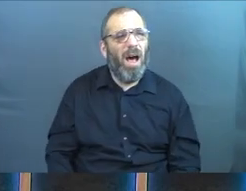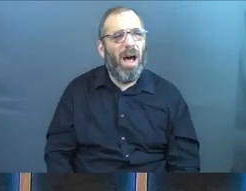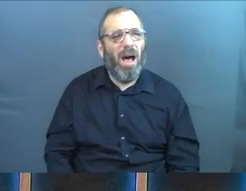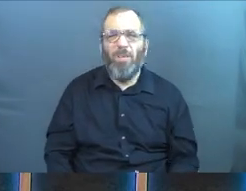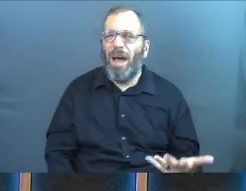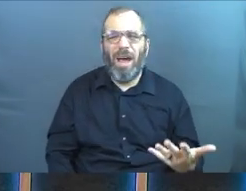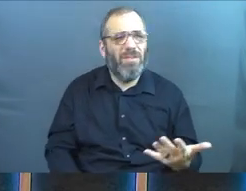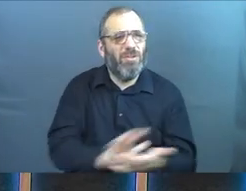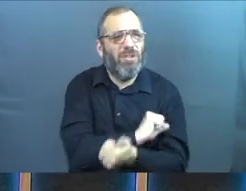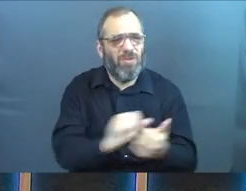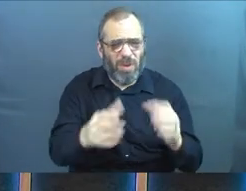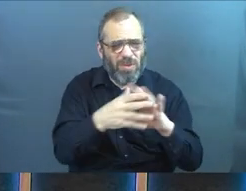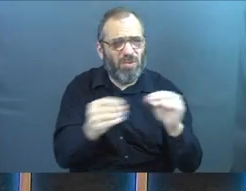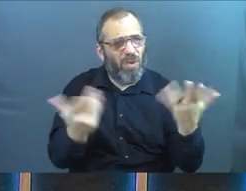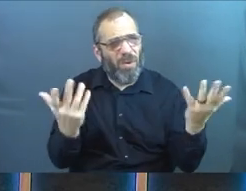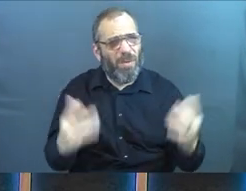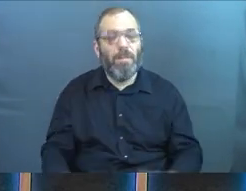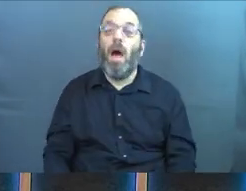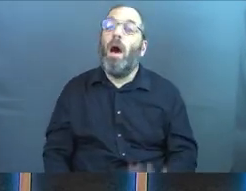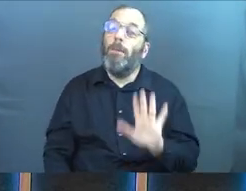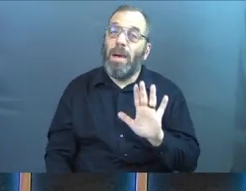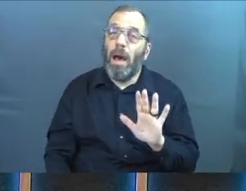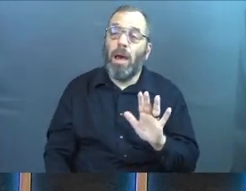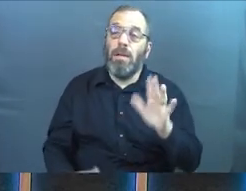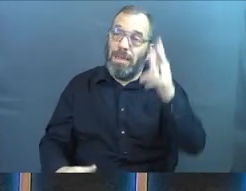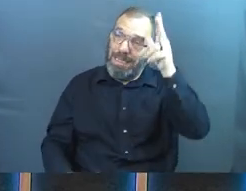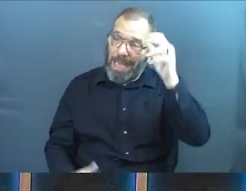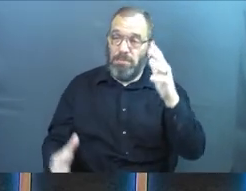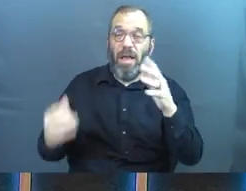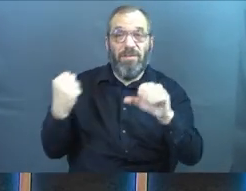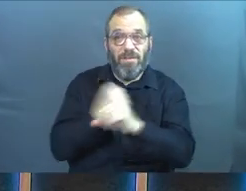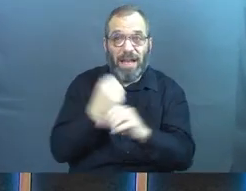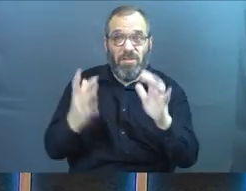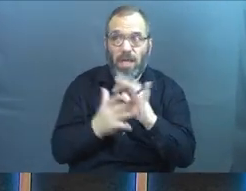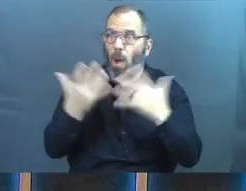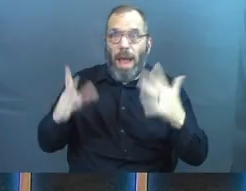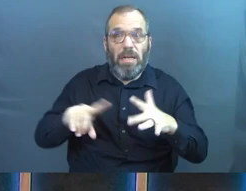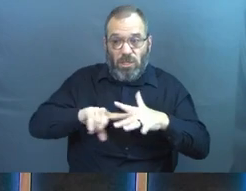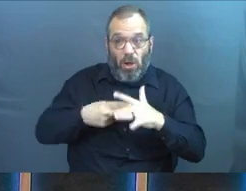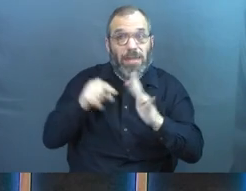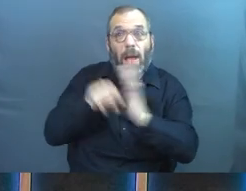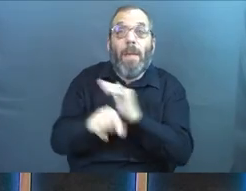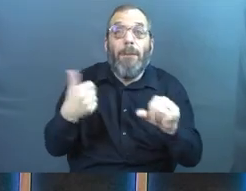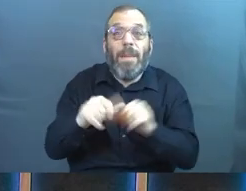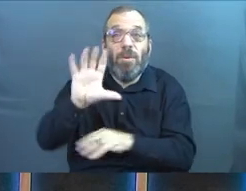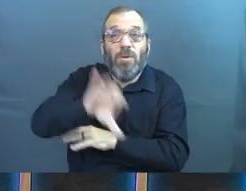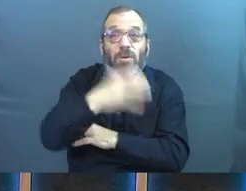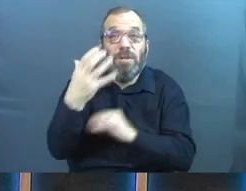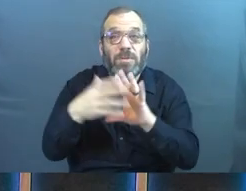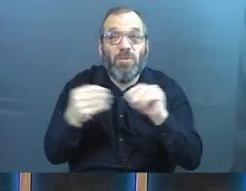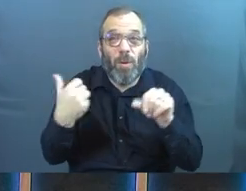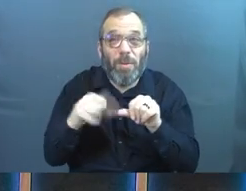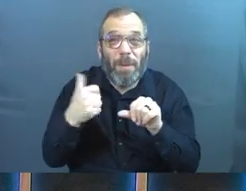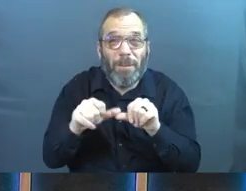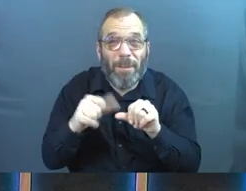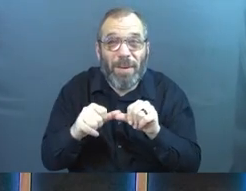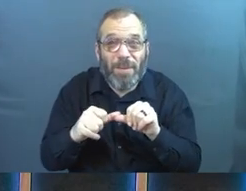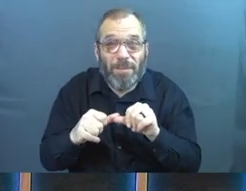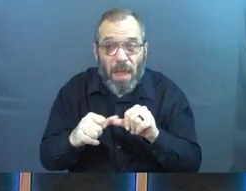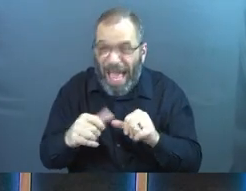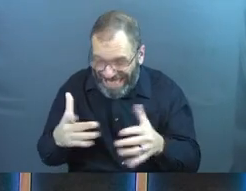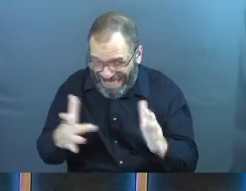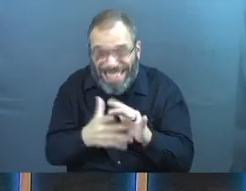you. But he's going to fight Jesus. Right away, he tries to kill Jesus early. Do you remember the Christmas story? Jesus